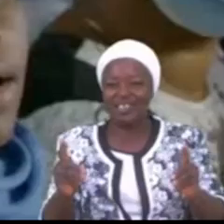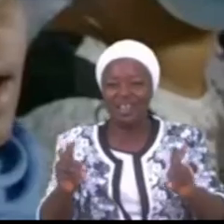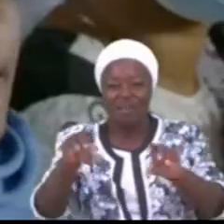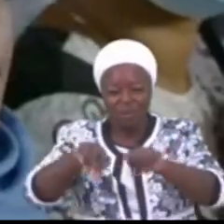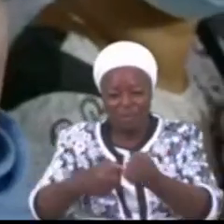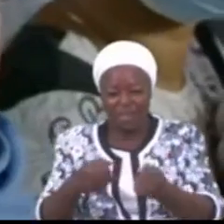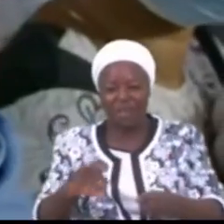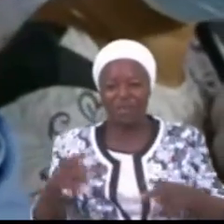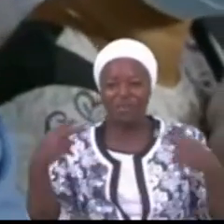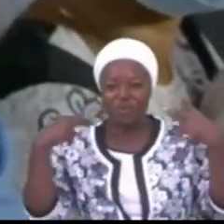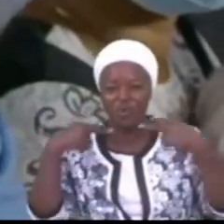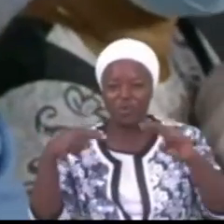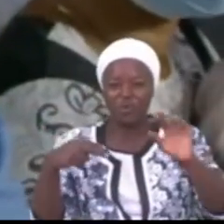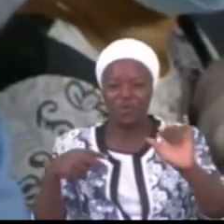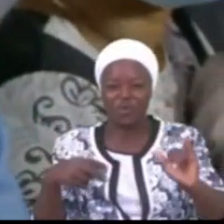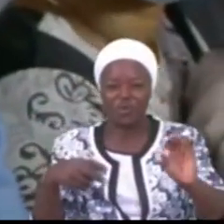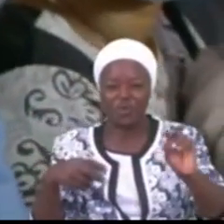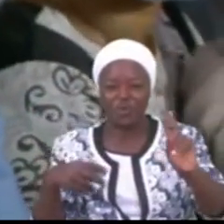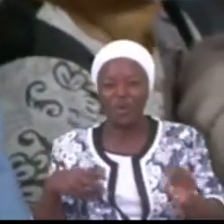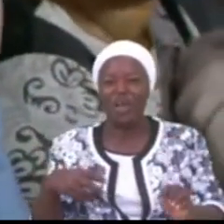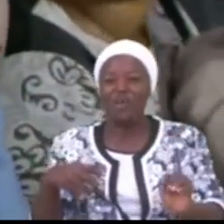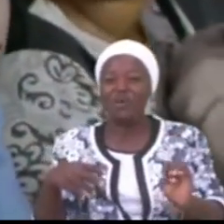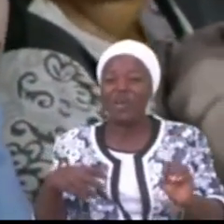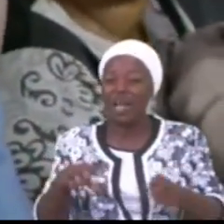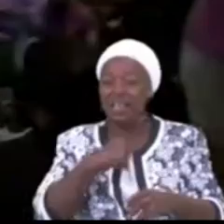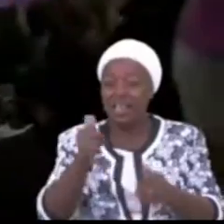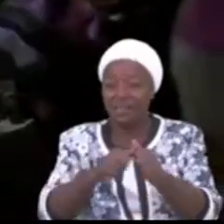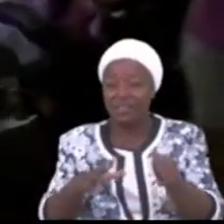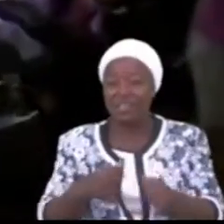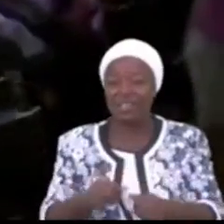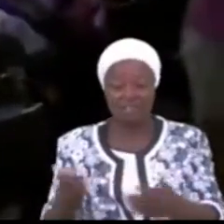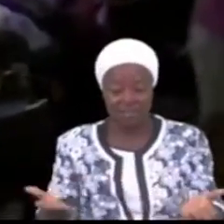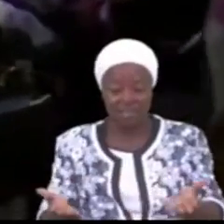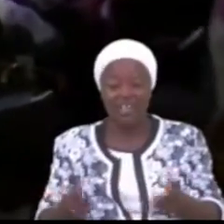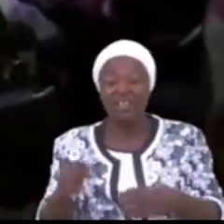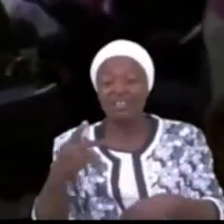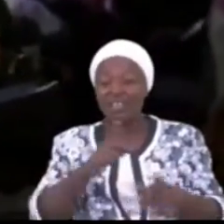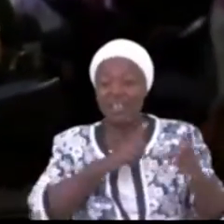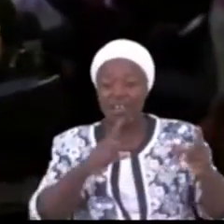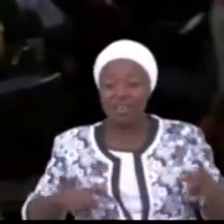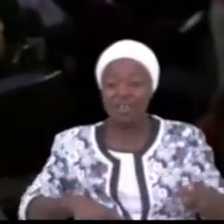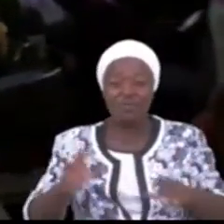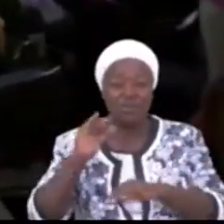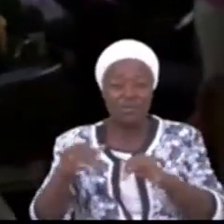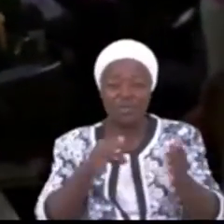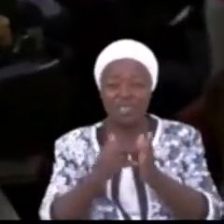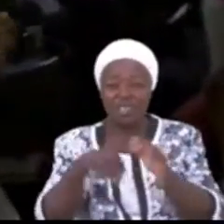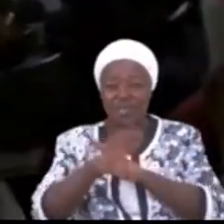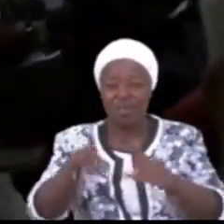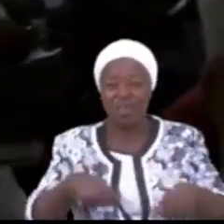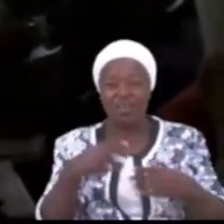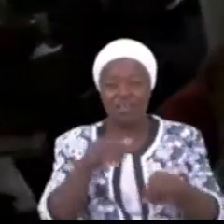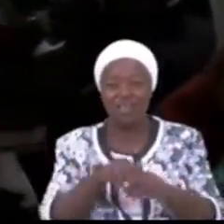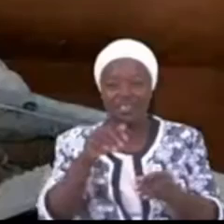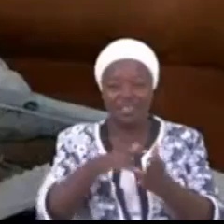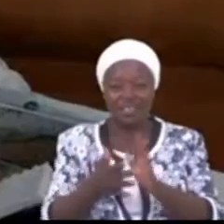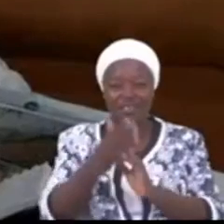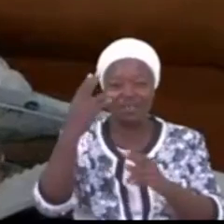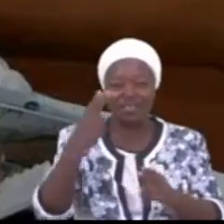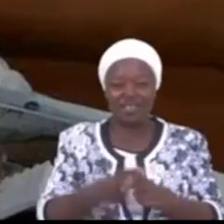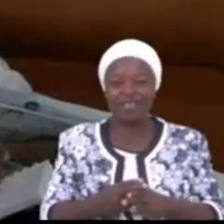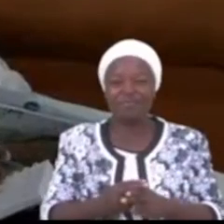yoke, and everything available. The Lord will do it in your life in Jesus'